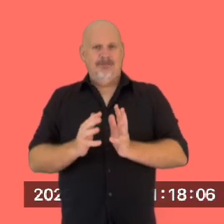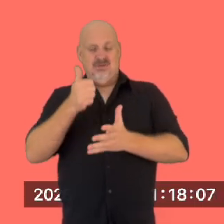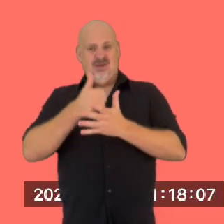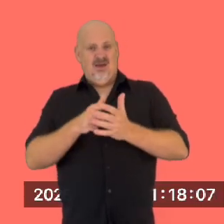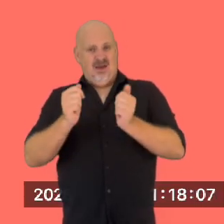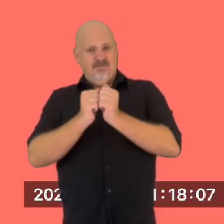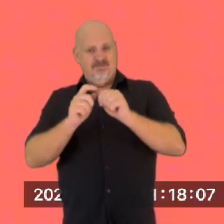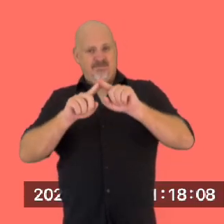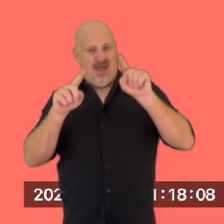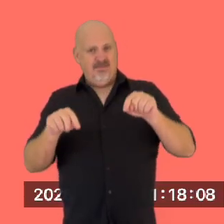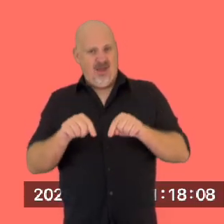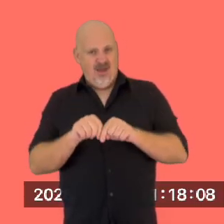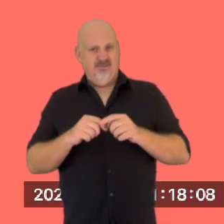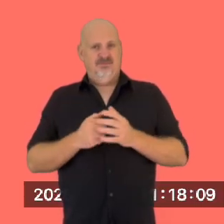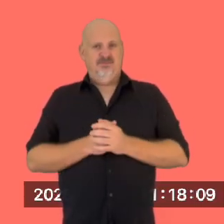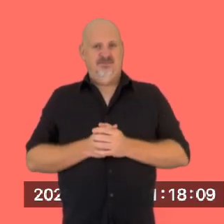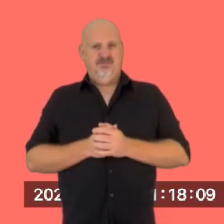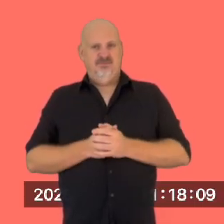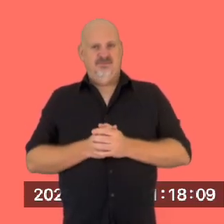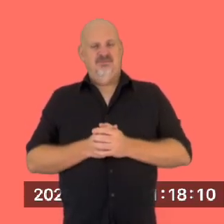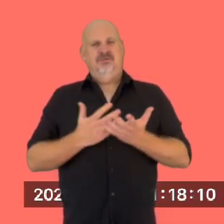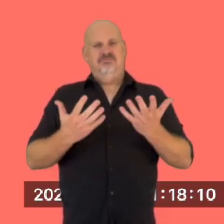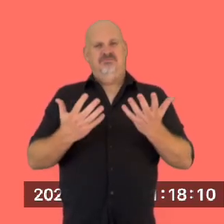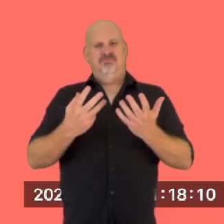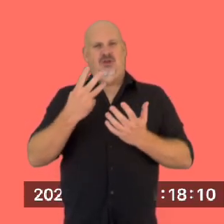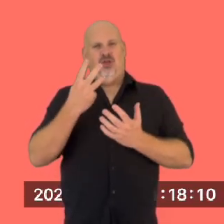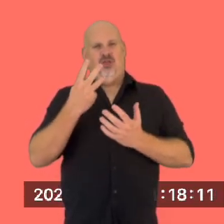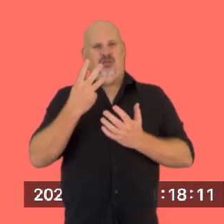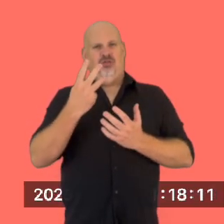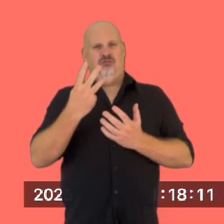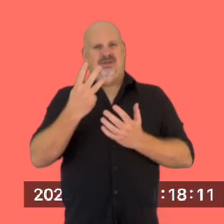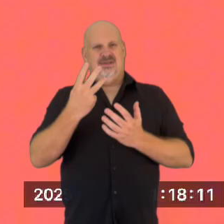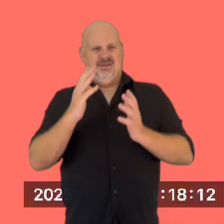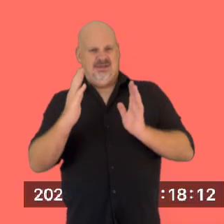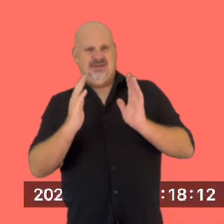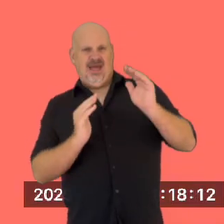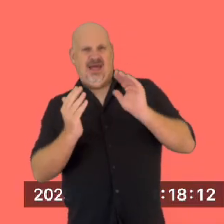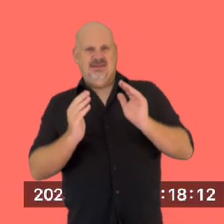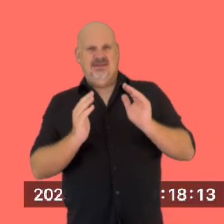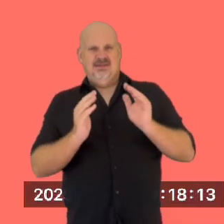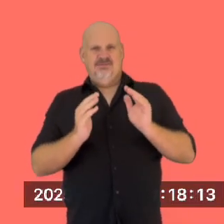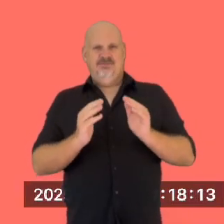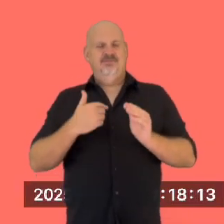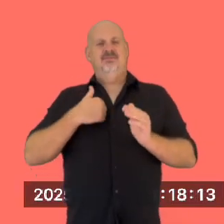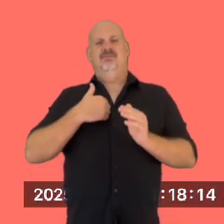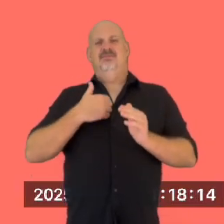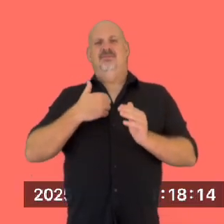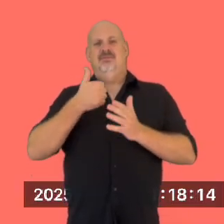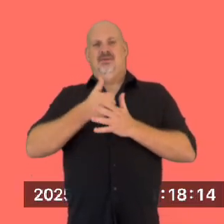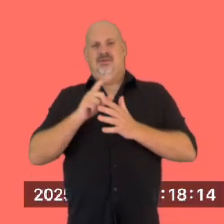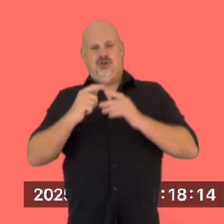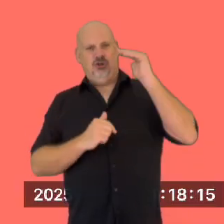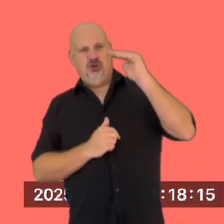outline, start on the paper. This is the kind of A3 size that I've got in front of me here.